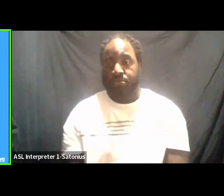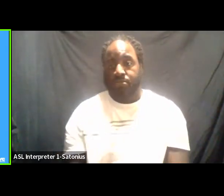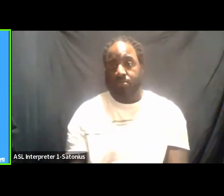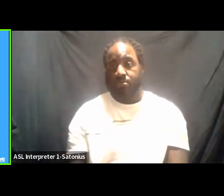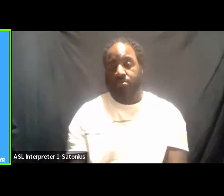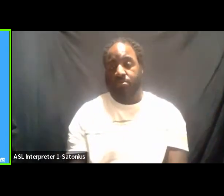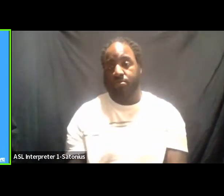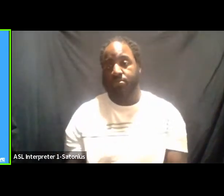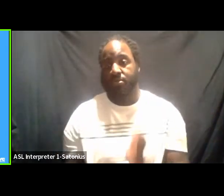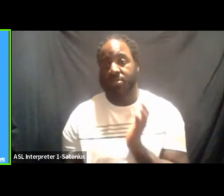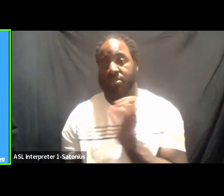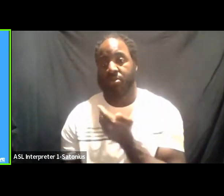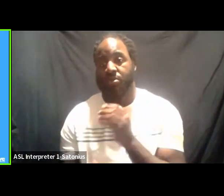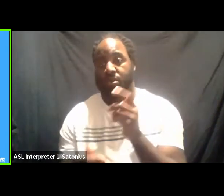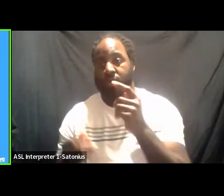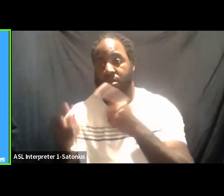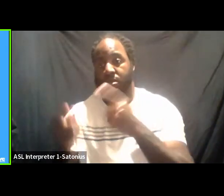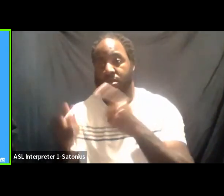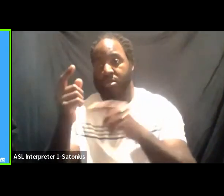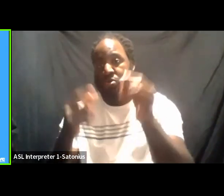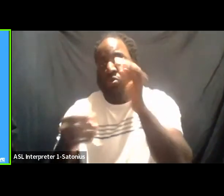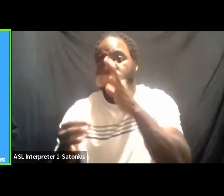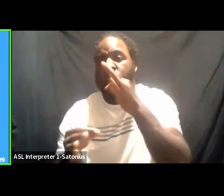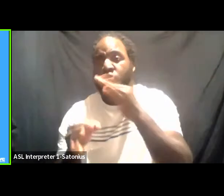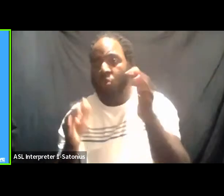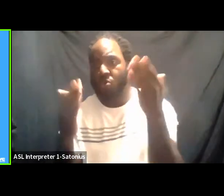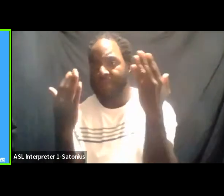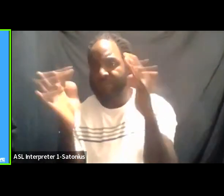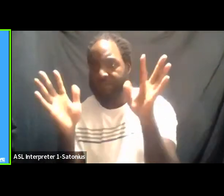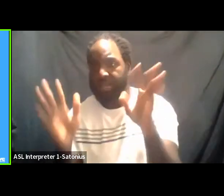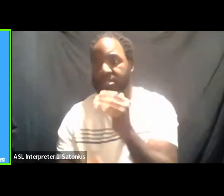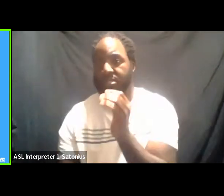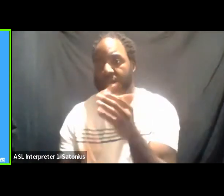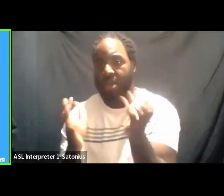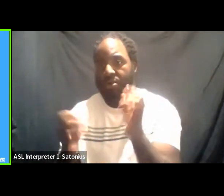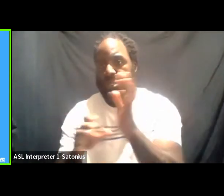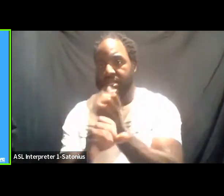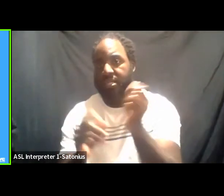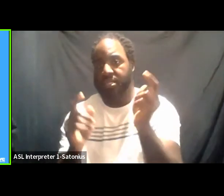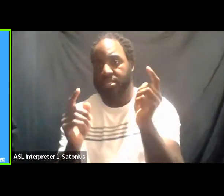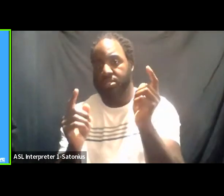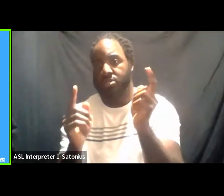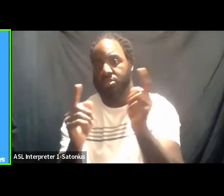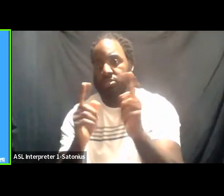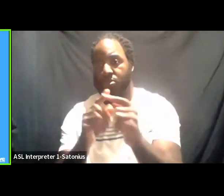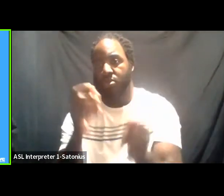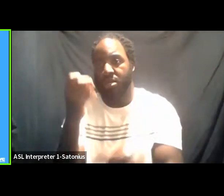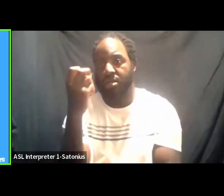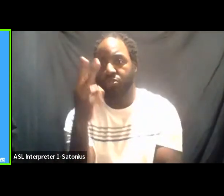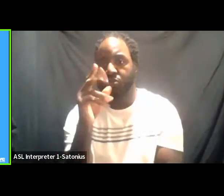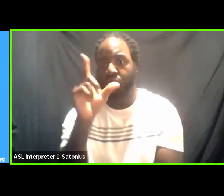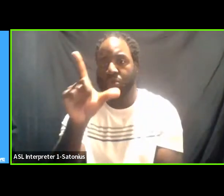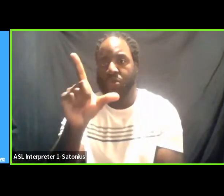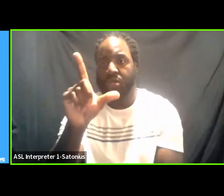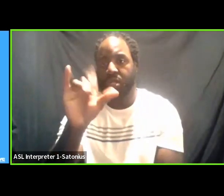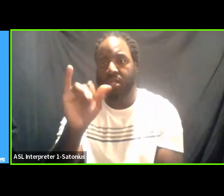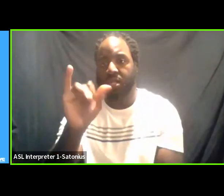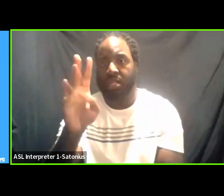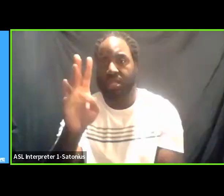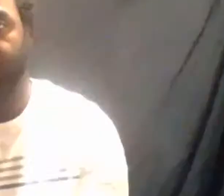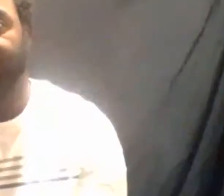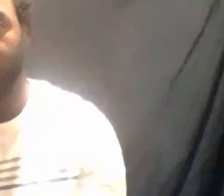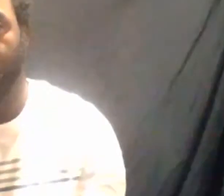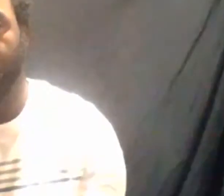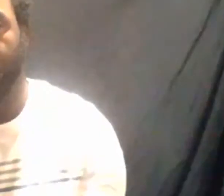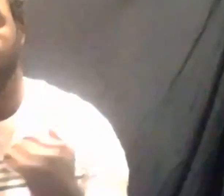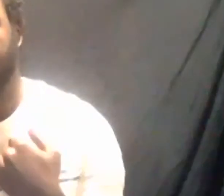We're coming close on time, so I want to get to the couple live questions that we have